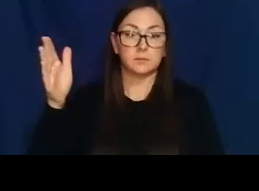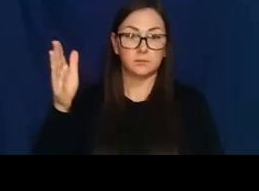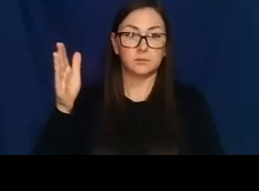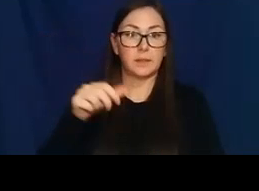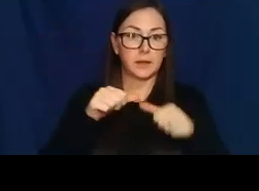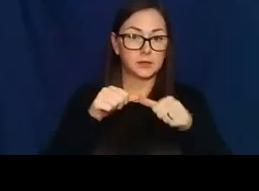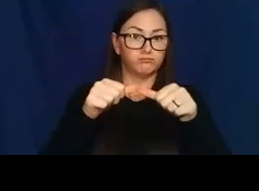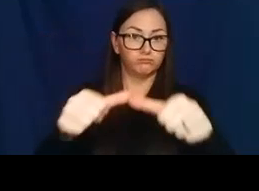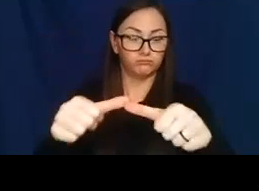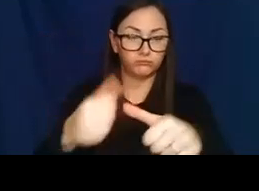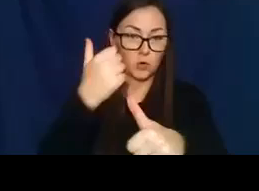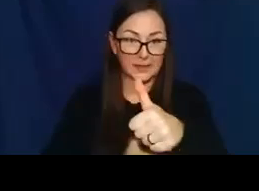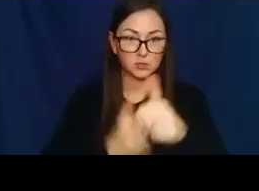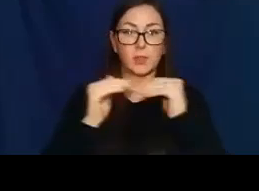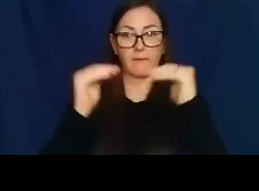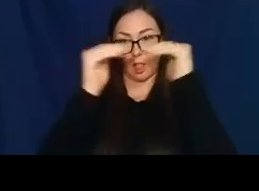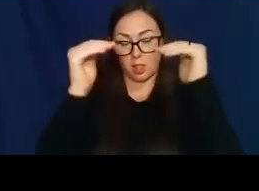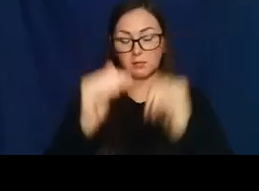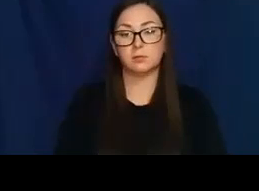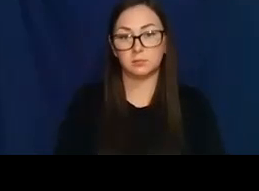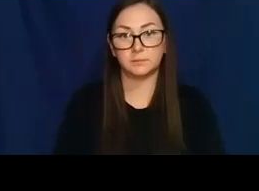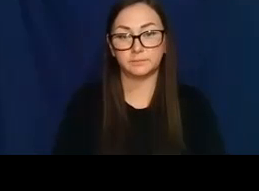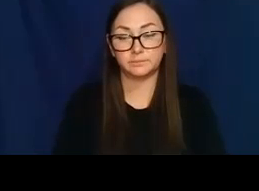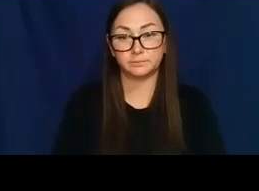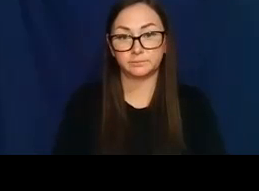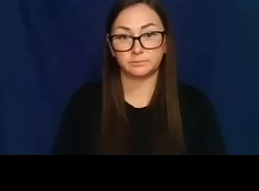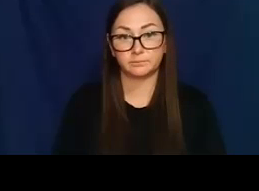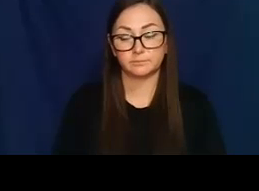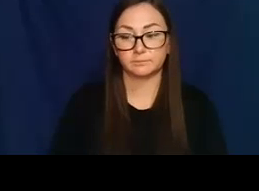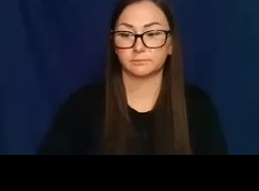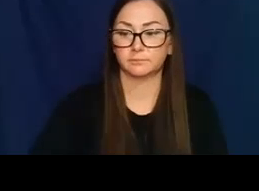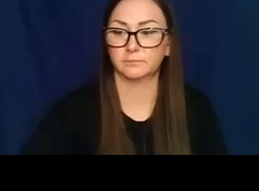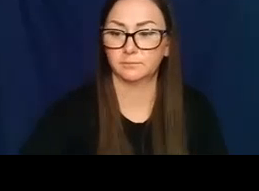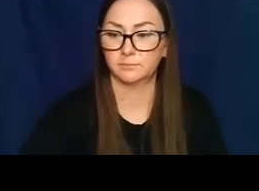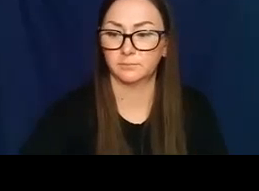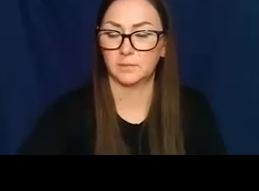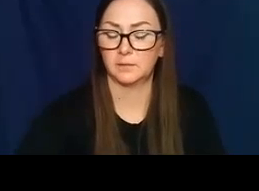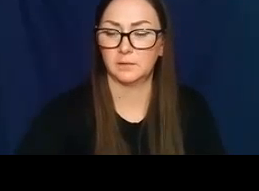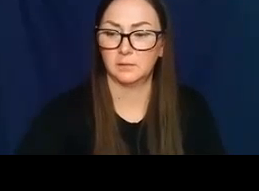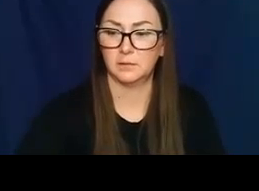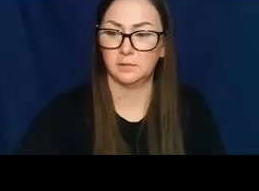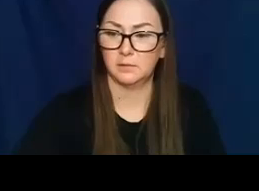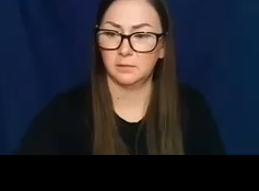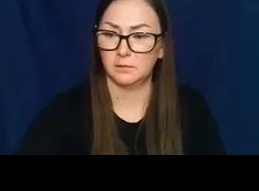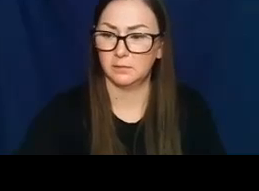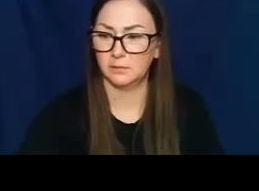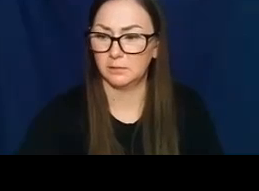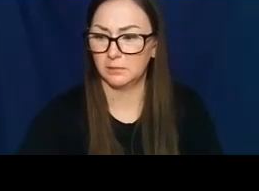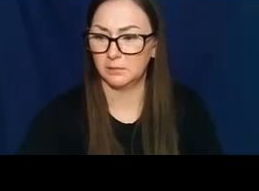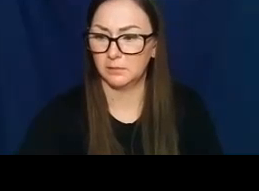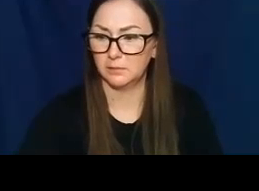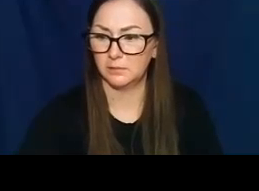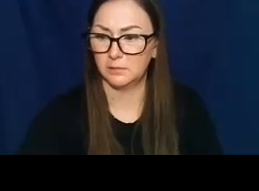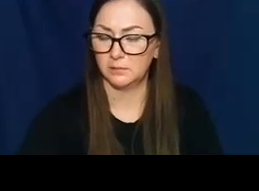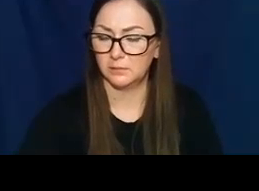electrons have to go into the p, okay, 3 of them. And so now if you count all the superscripts, you should